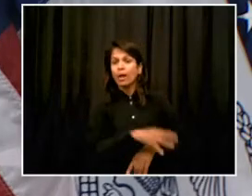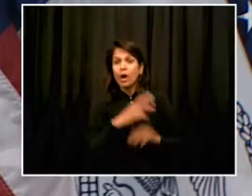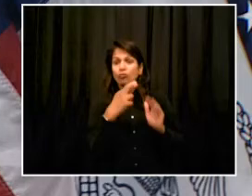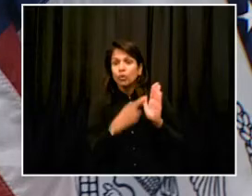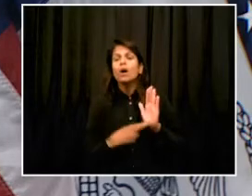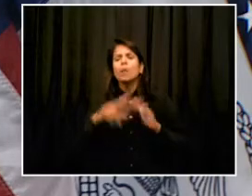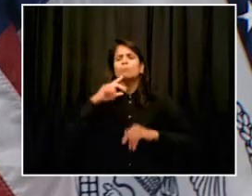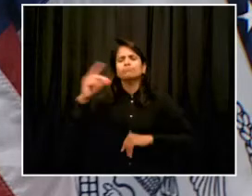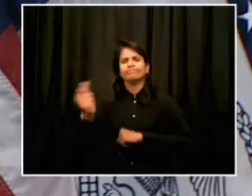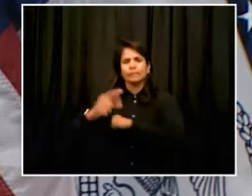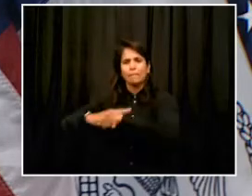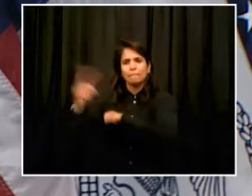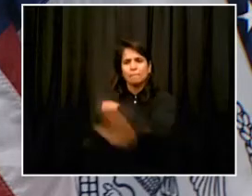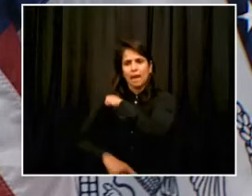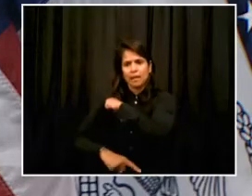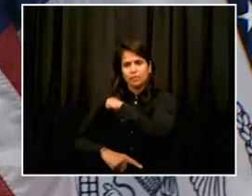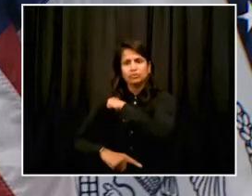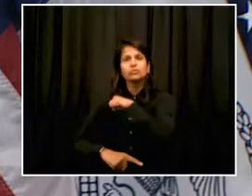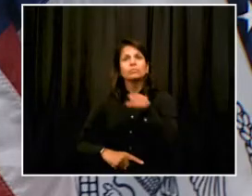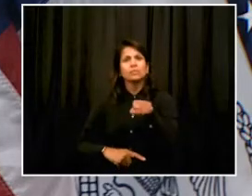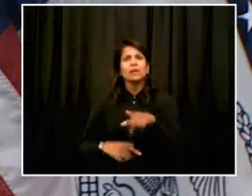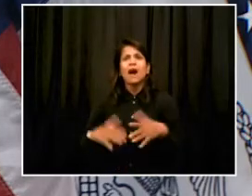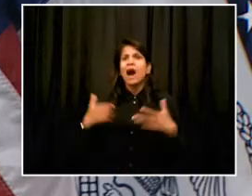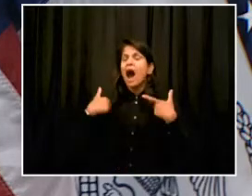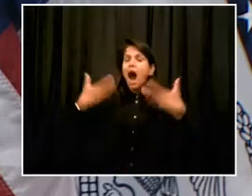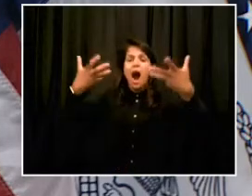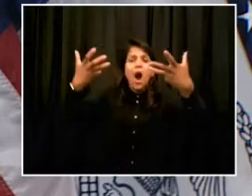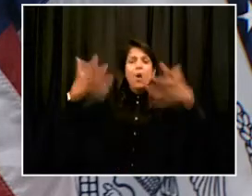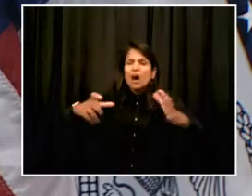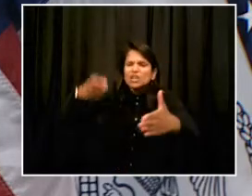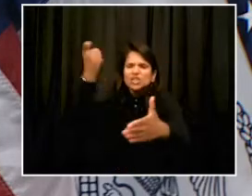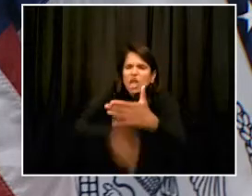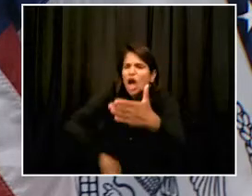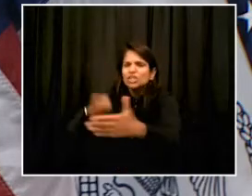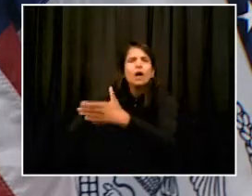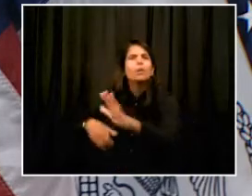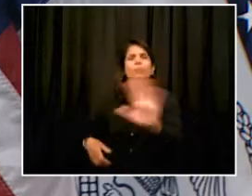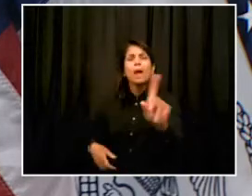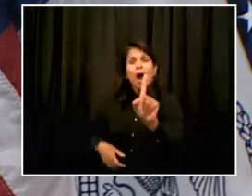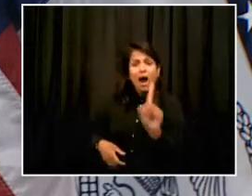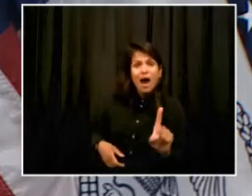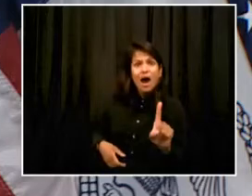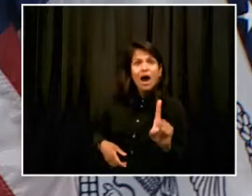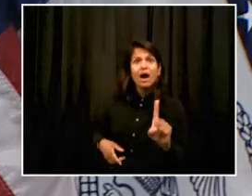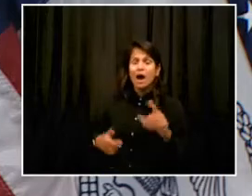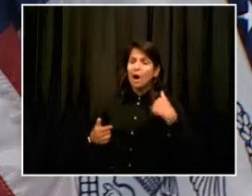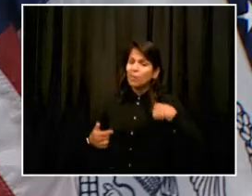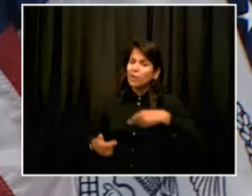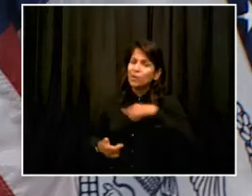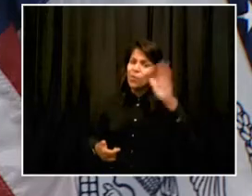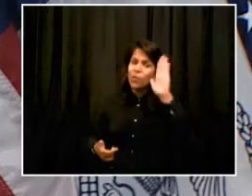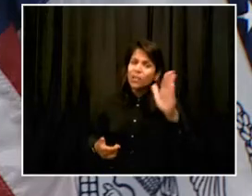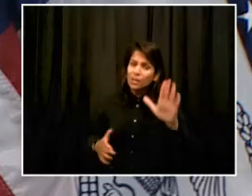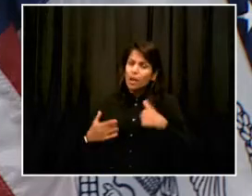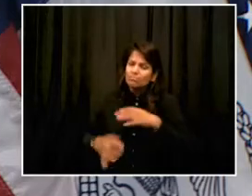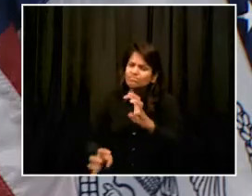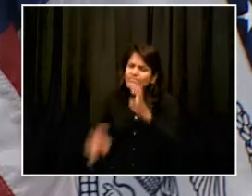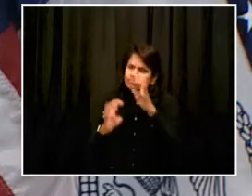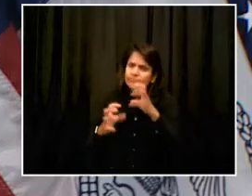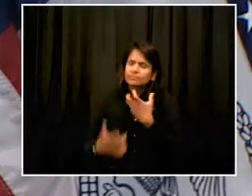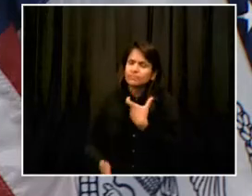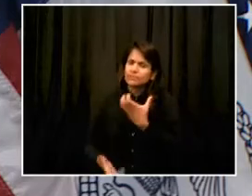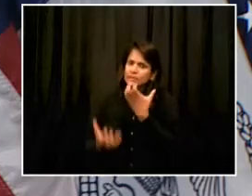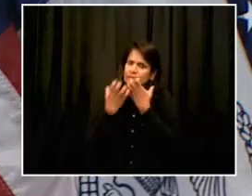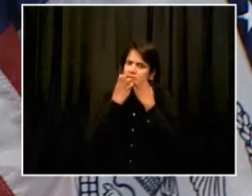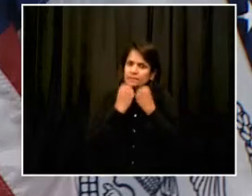will. I think, as with most things in life, if people think and see more and more activity, more and more reminders, more and more